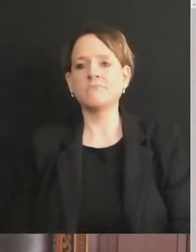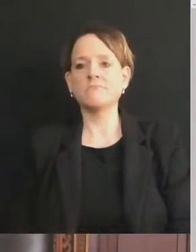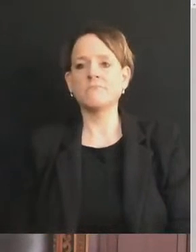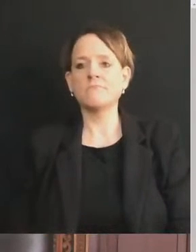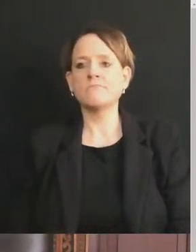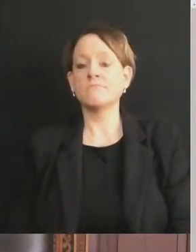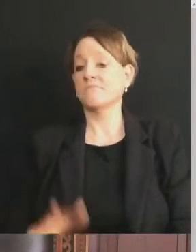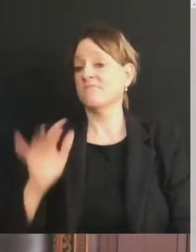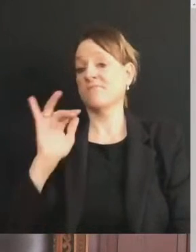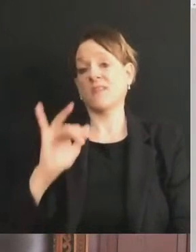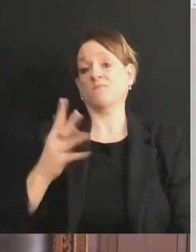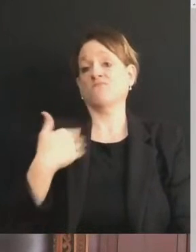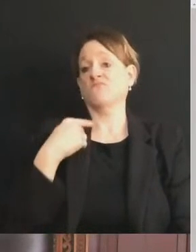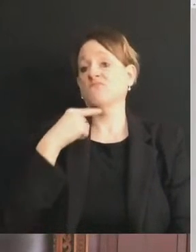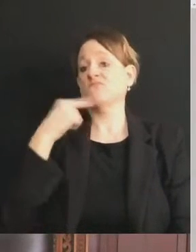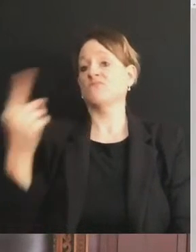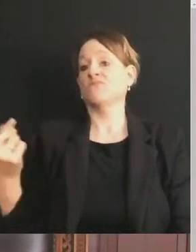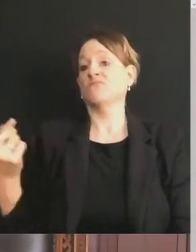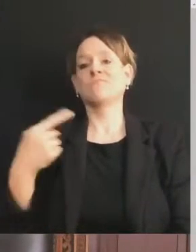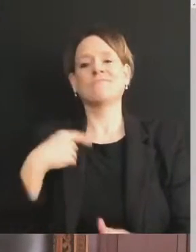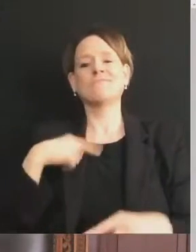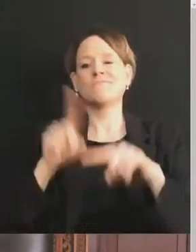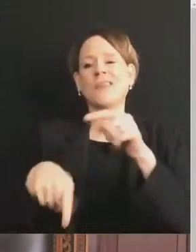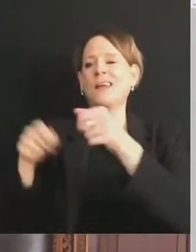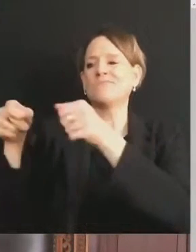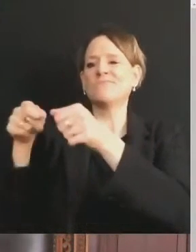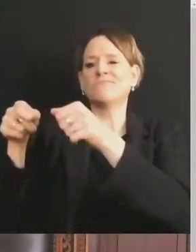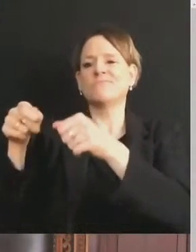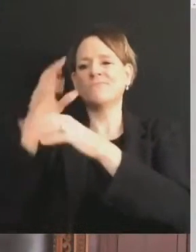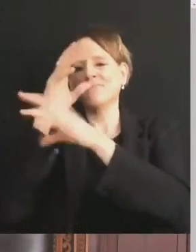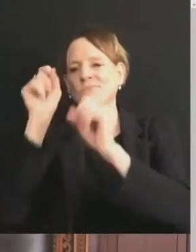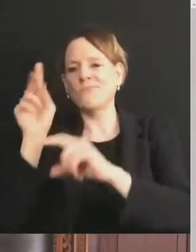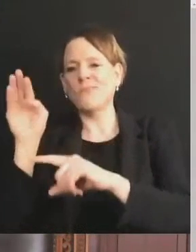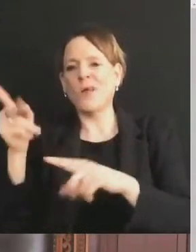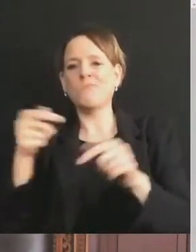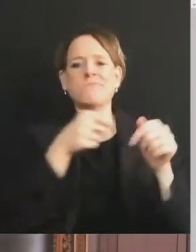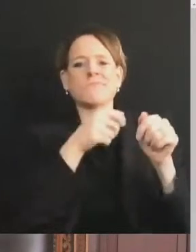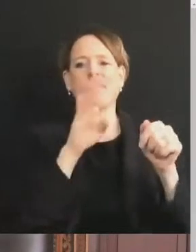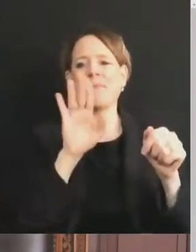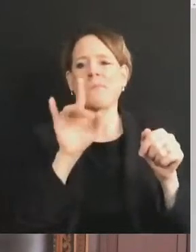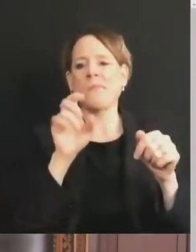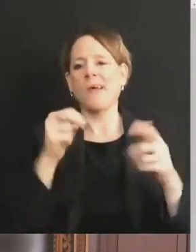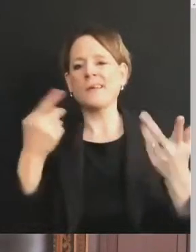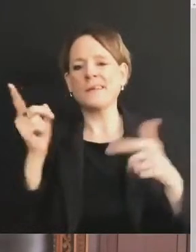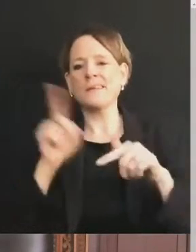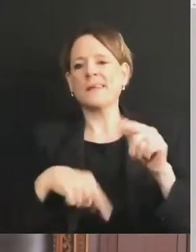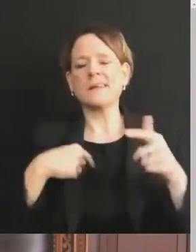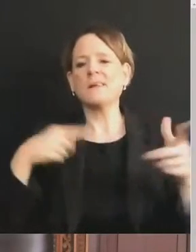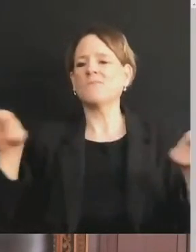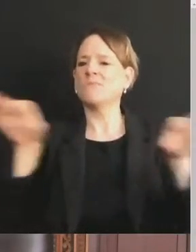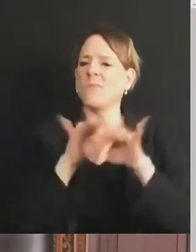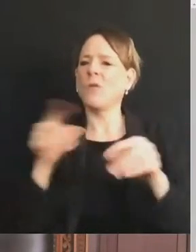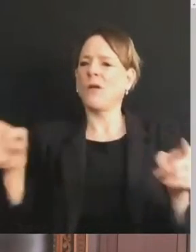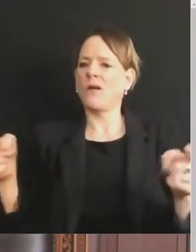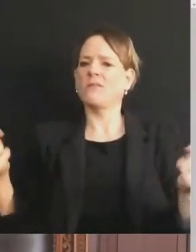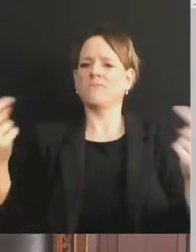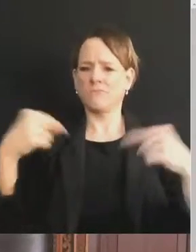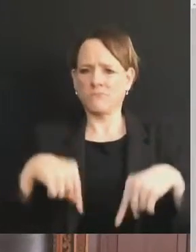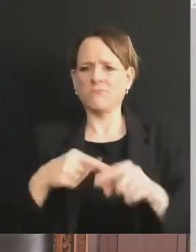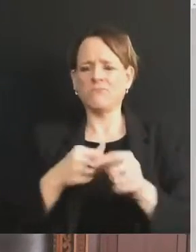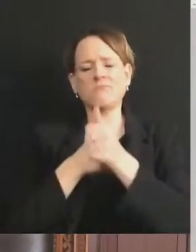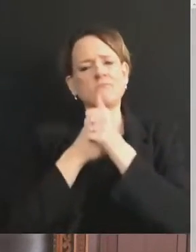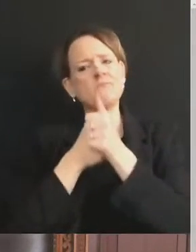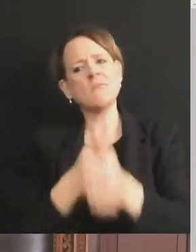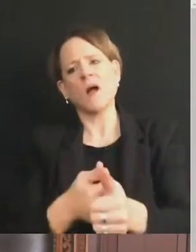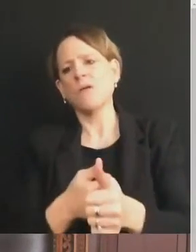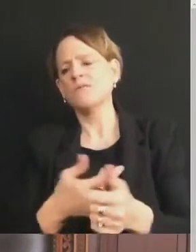them, and so there's no specific communication that happens between our health officials